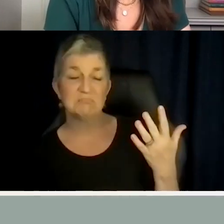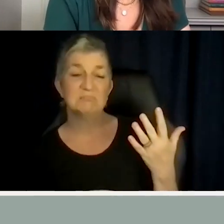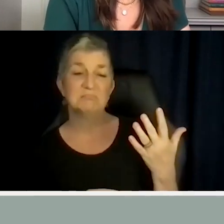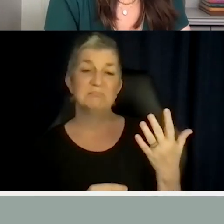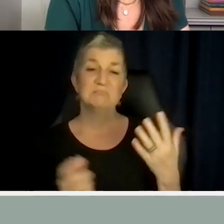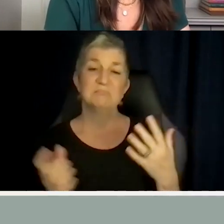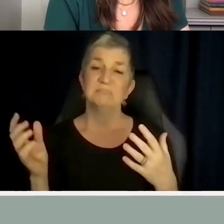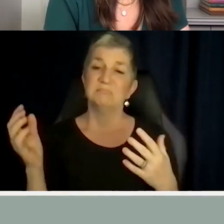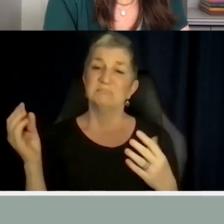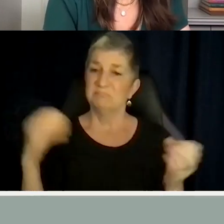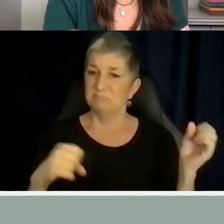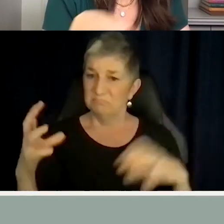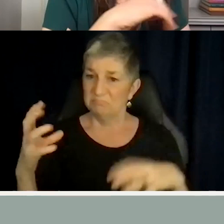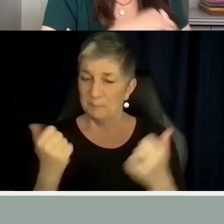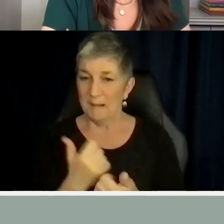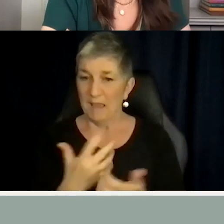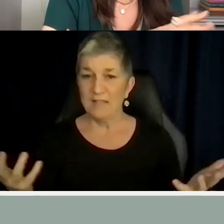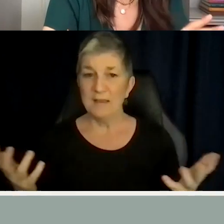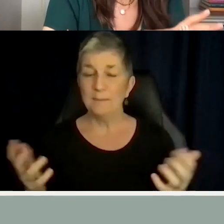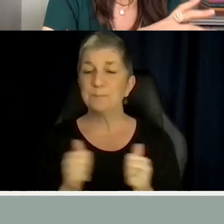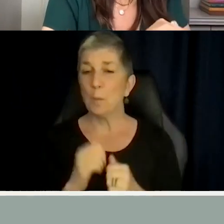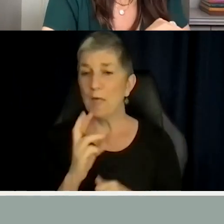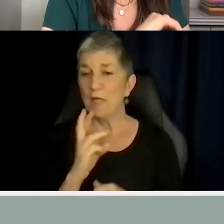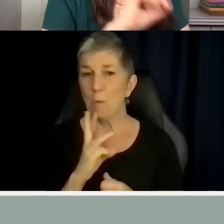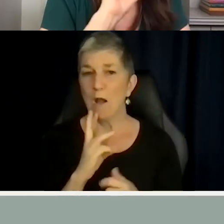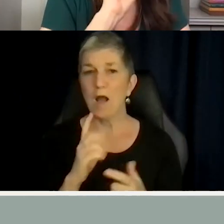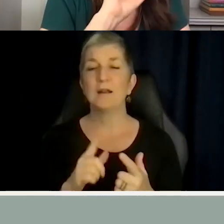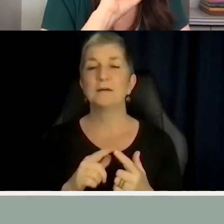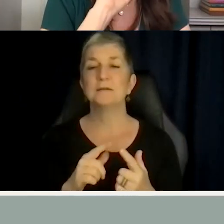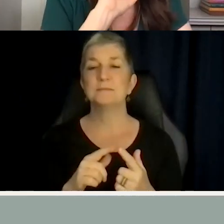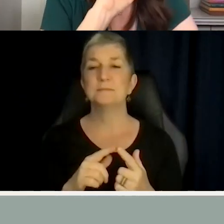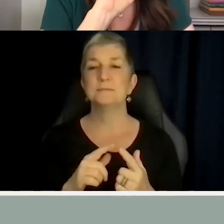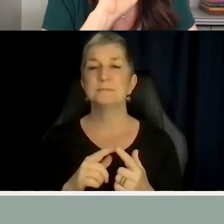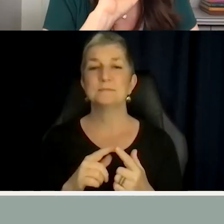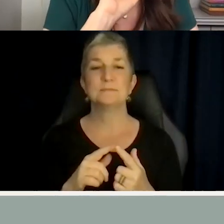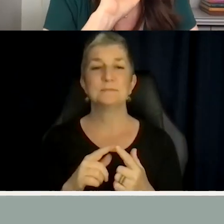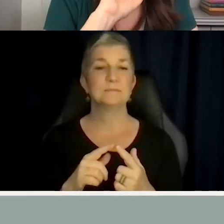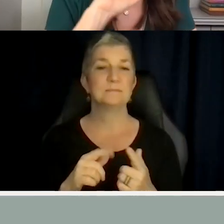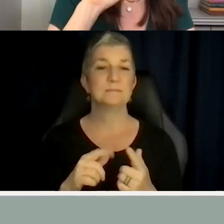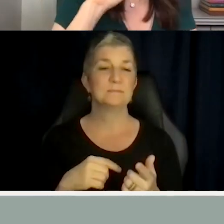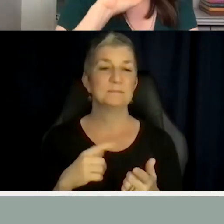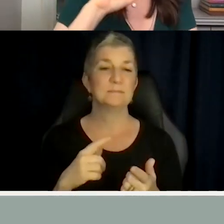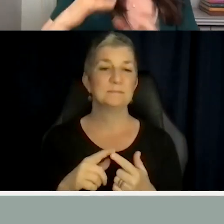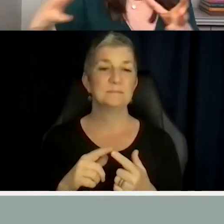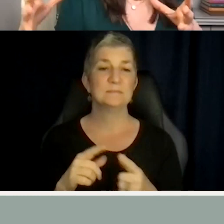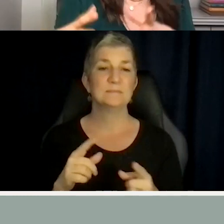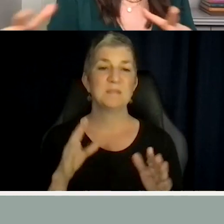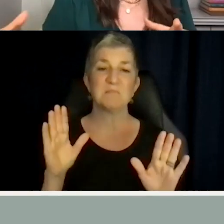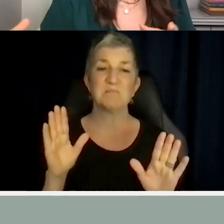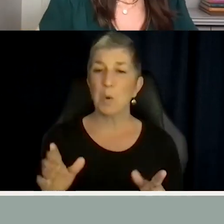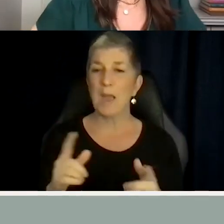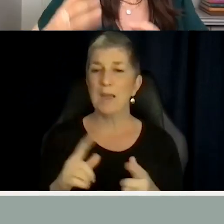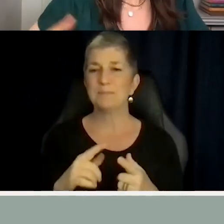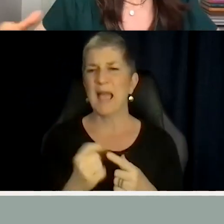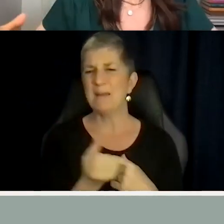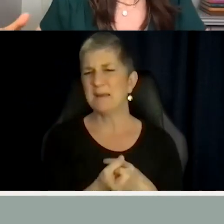the juice, and water. Optionally, you can sweeten it a tiny bit, and it is great. And I just make a few.